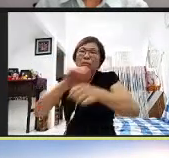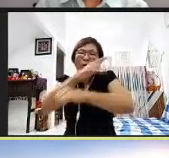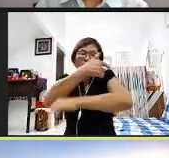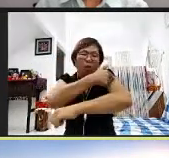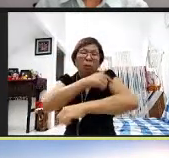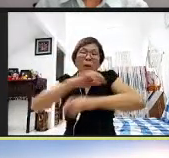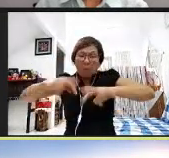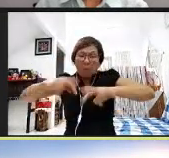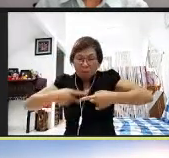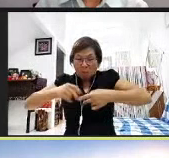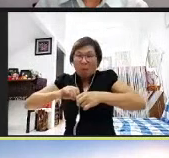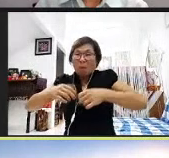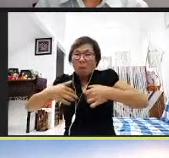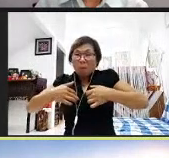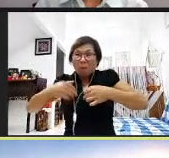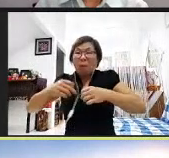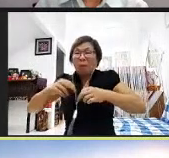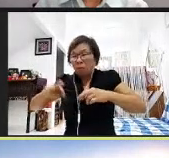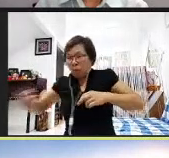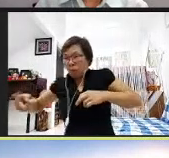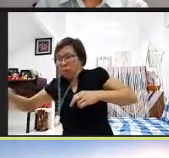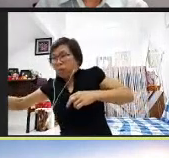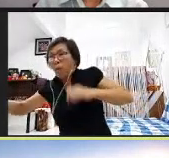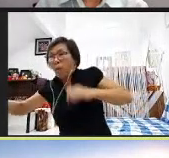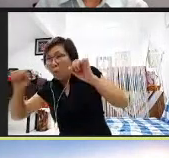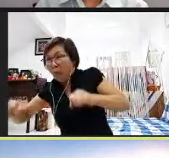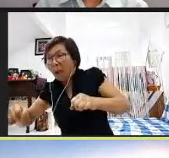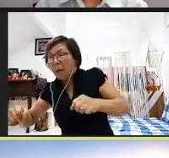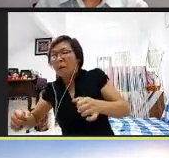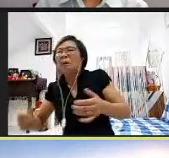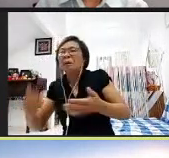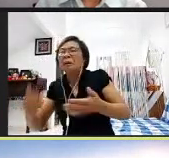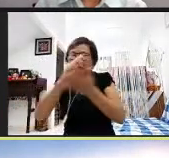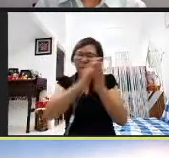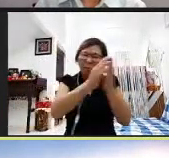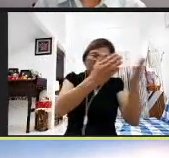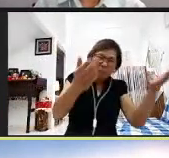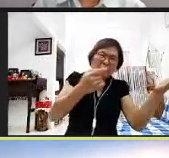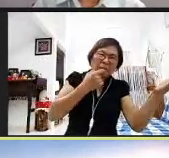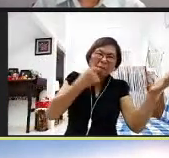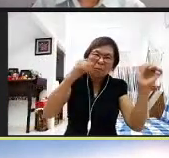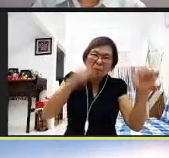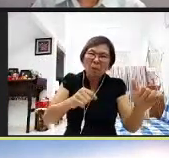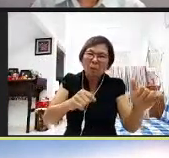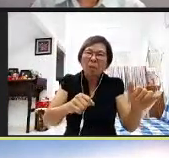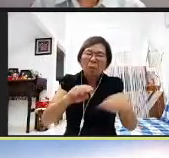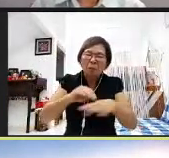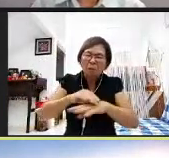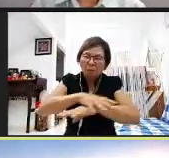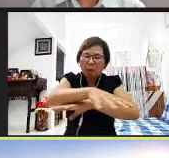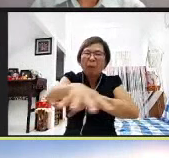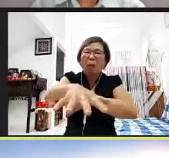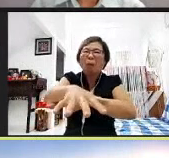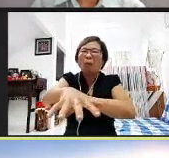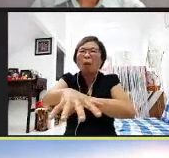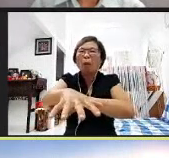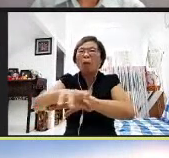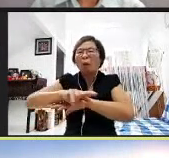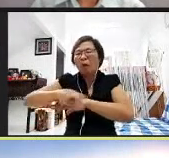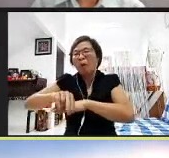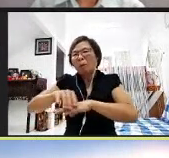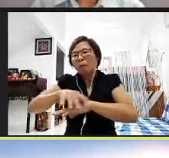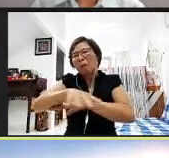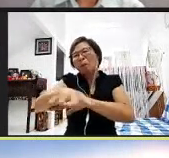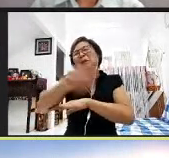again, you can infect other people or not. There are some papers say that because the infectivity that we're going to get, you're going to get a very